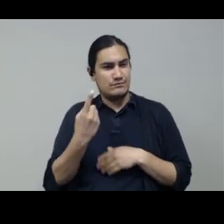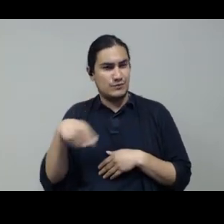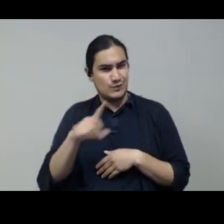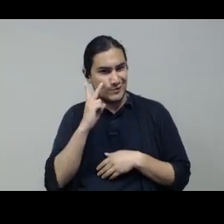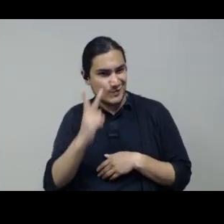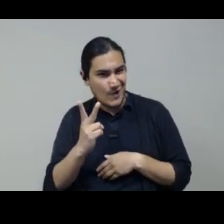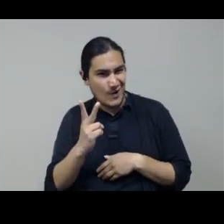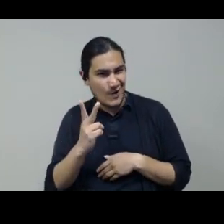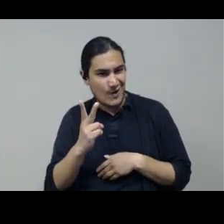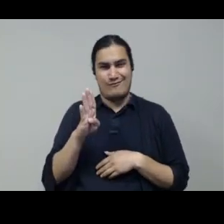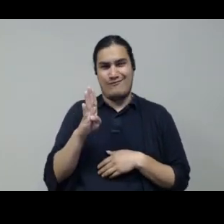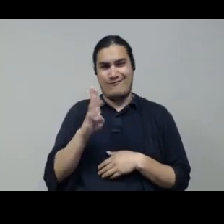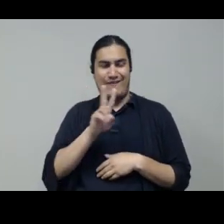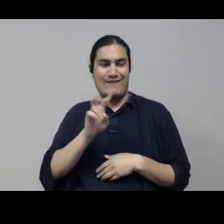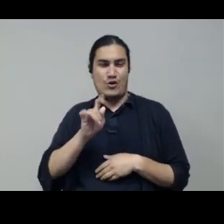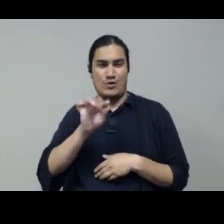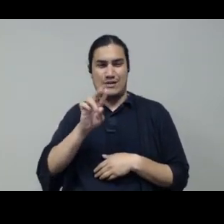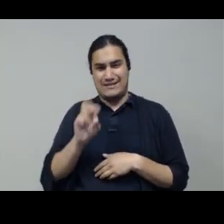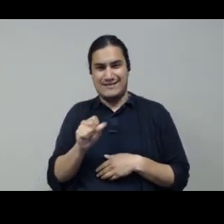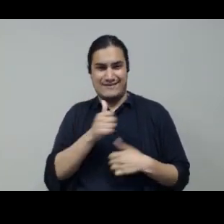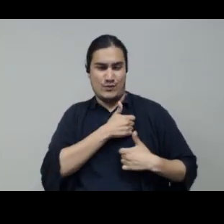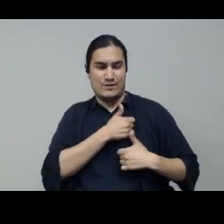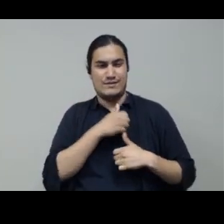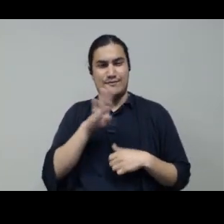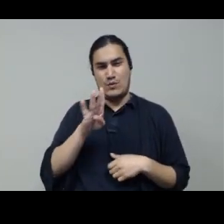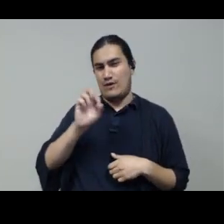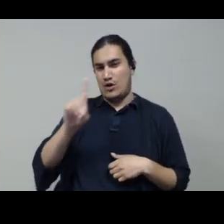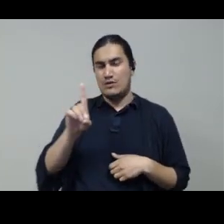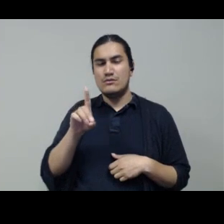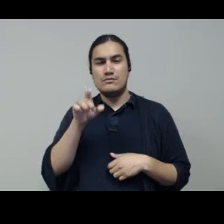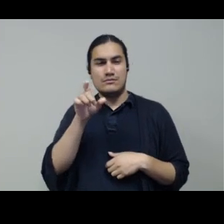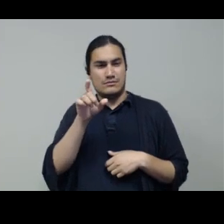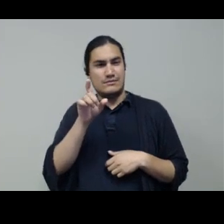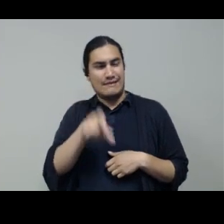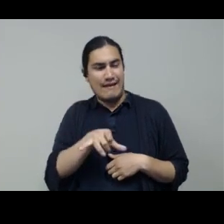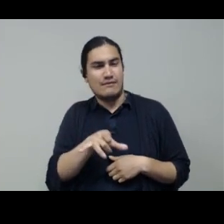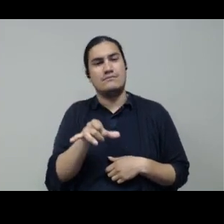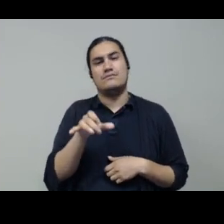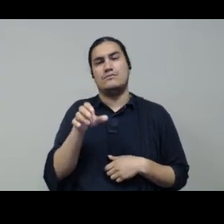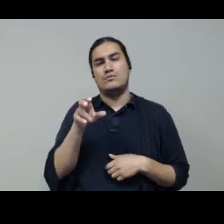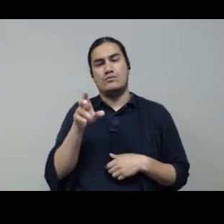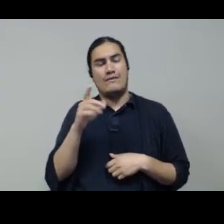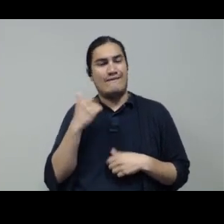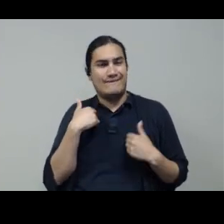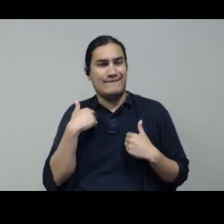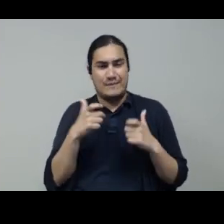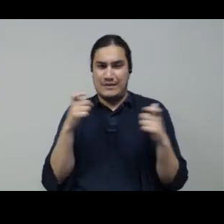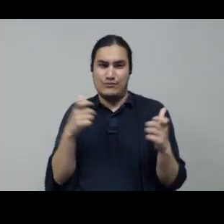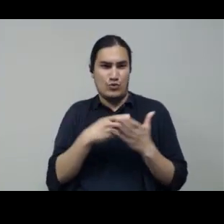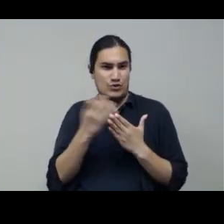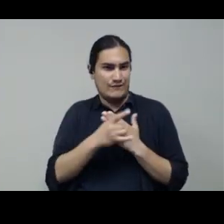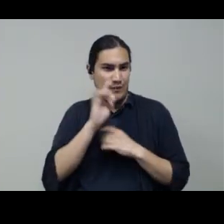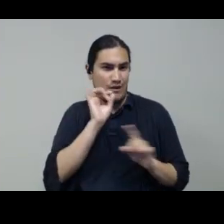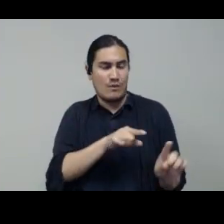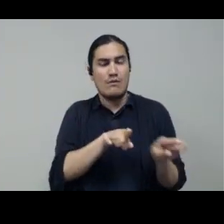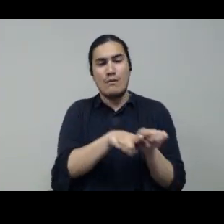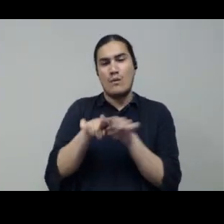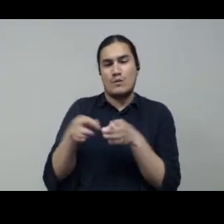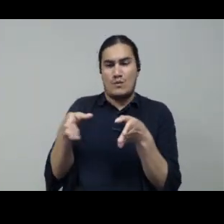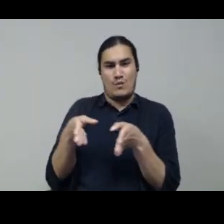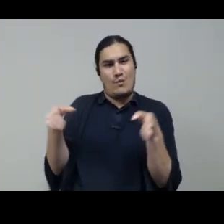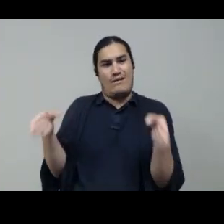Veterans Boulevard, which is slated to be opened at the end of 23, a $48 million project, as well as the widening